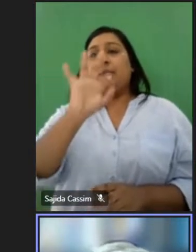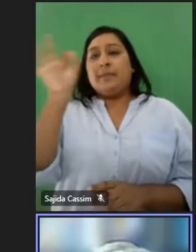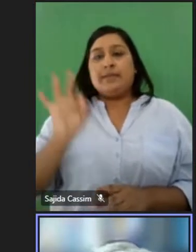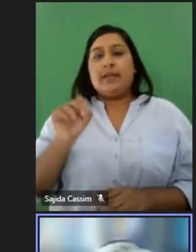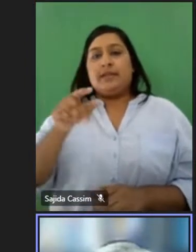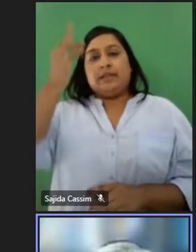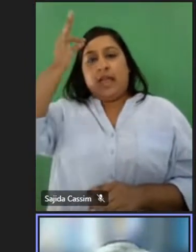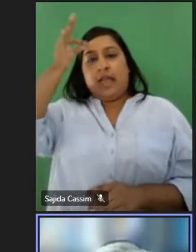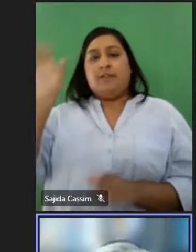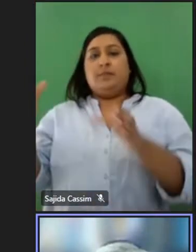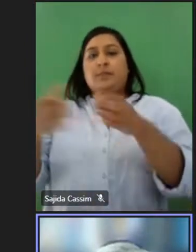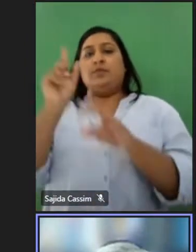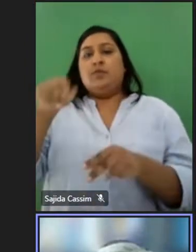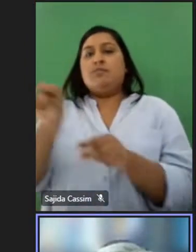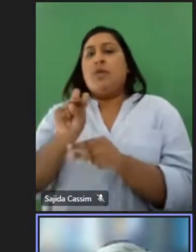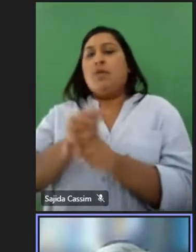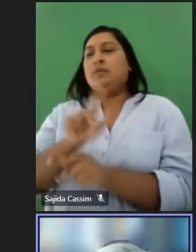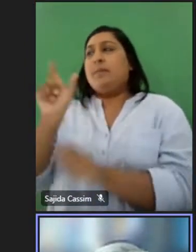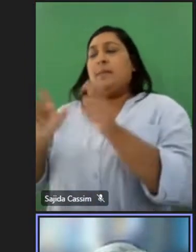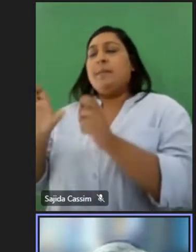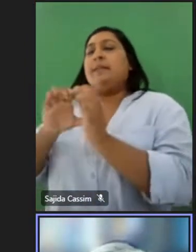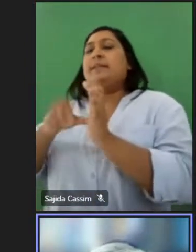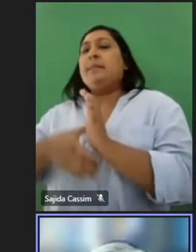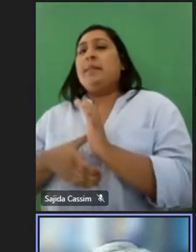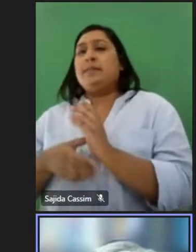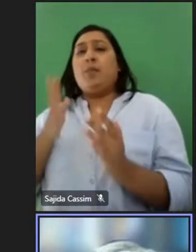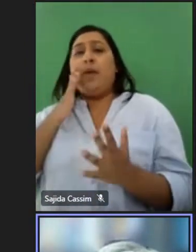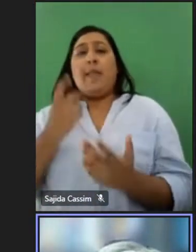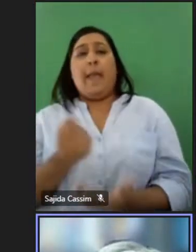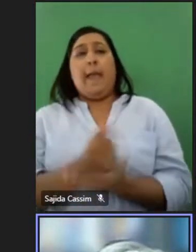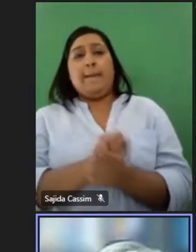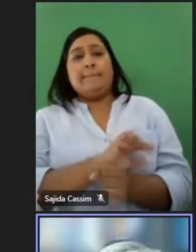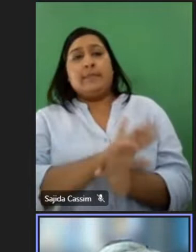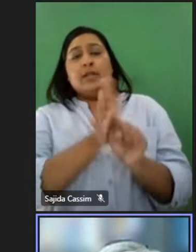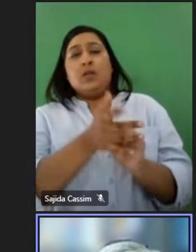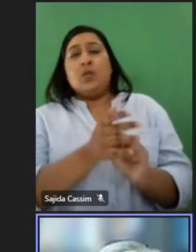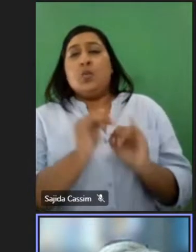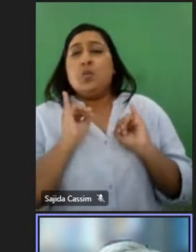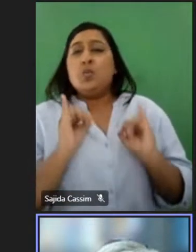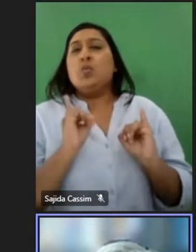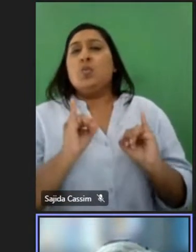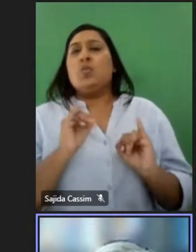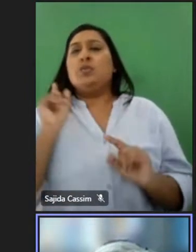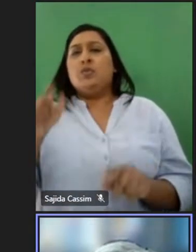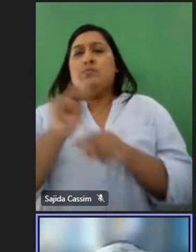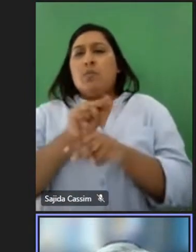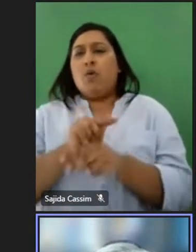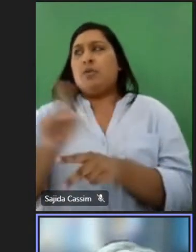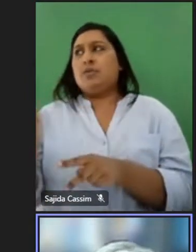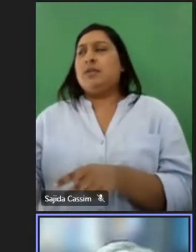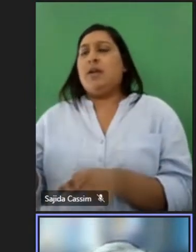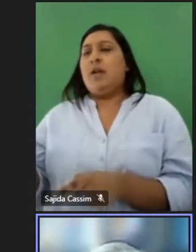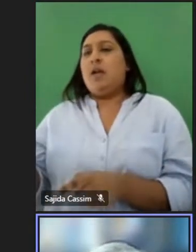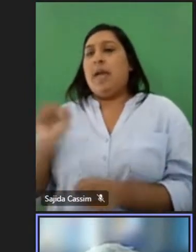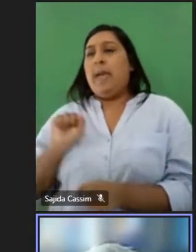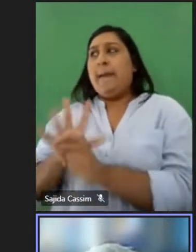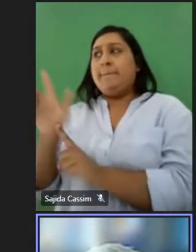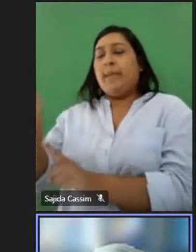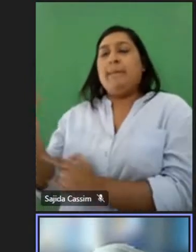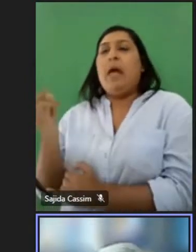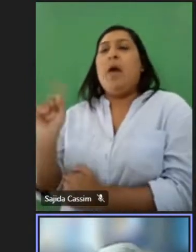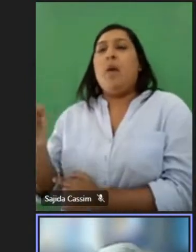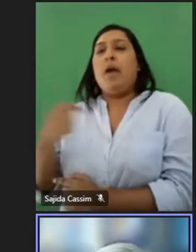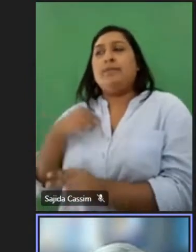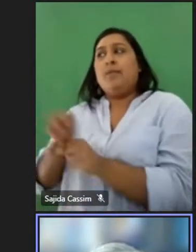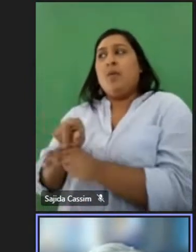of persons with disabilities during pandemic. This was to ensure the continuity of services and also to monitor the